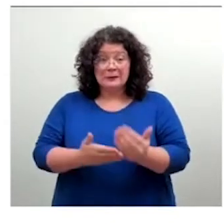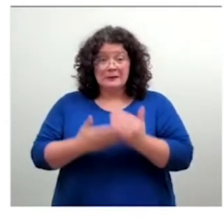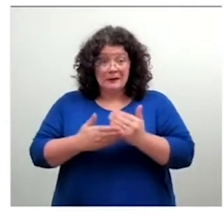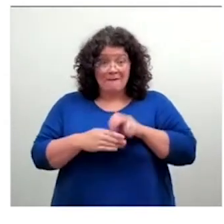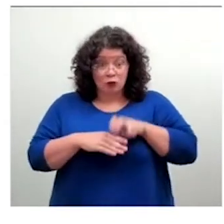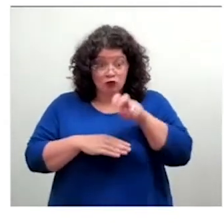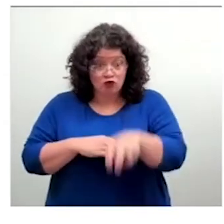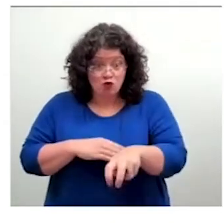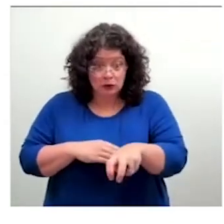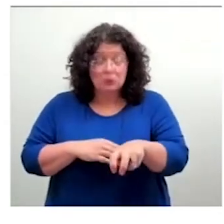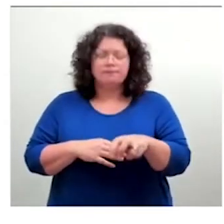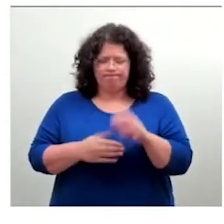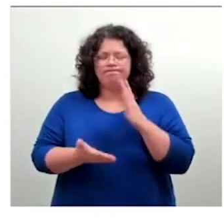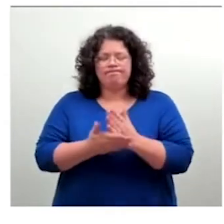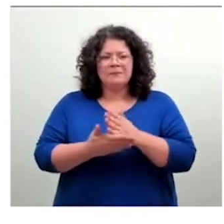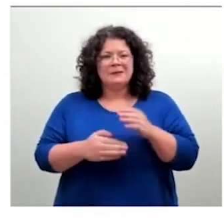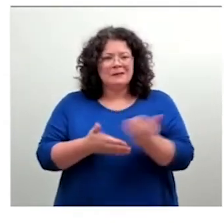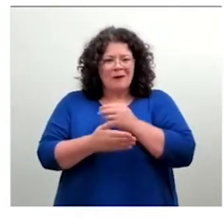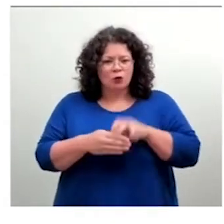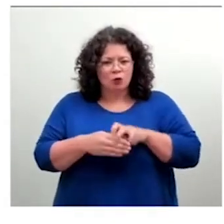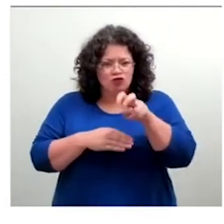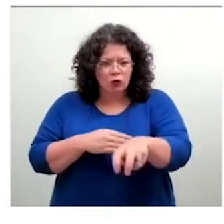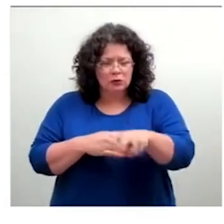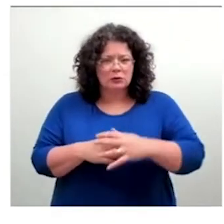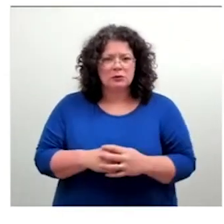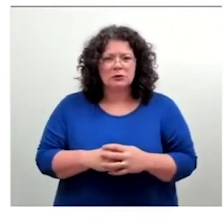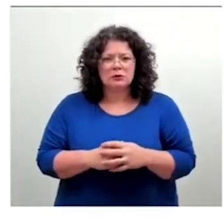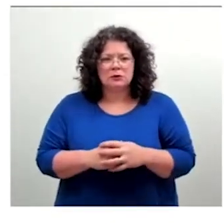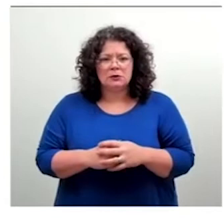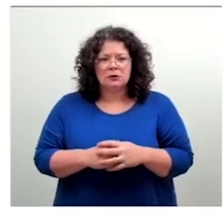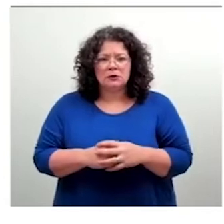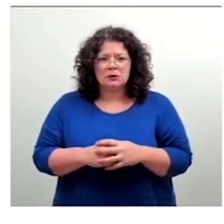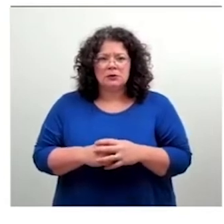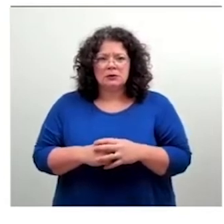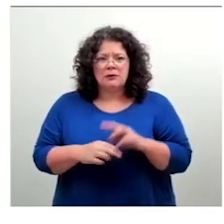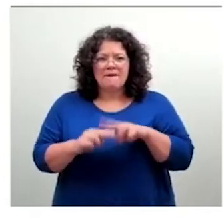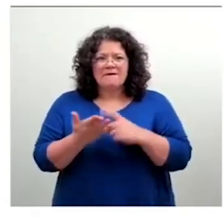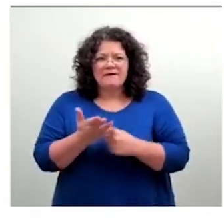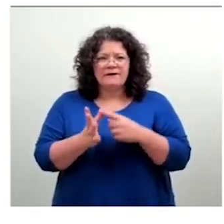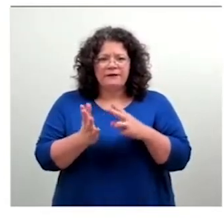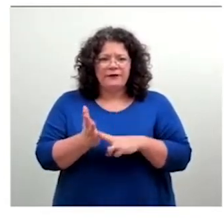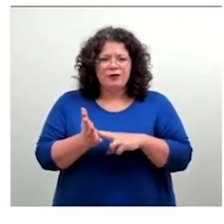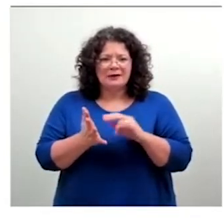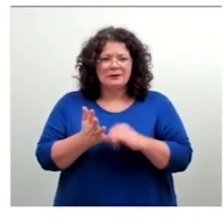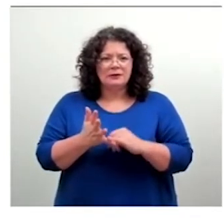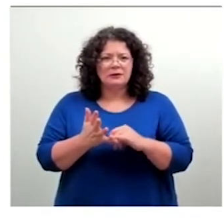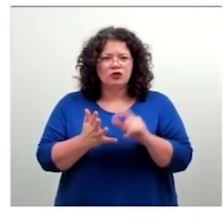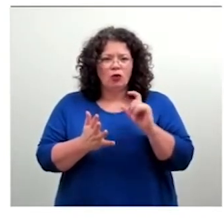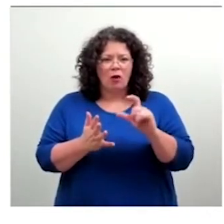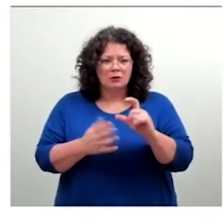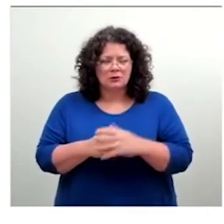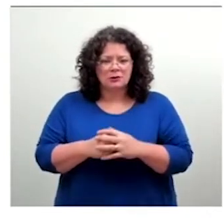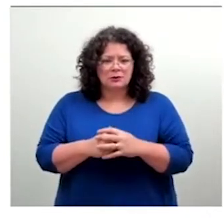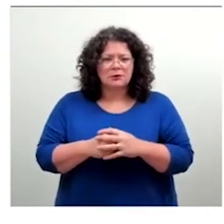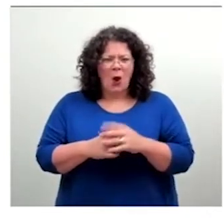We should set a marker there on our way back. Now I can hear the beacon loud and clear on my right, so we'll turn right. Facing north along And Main here Street. it